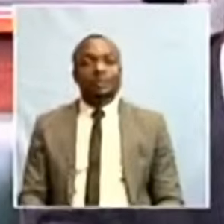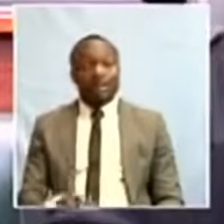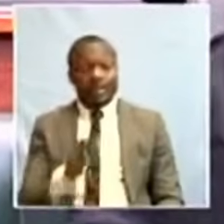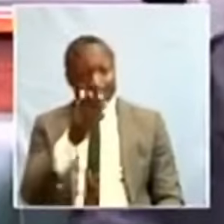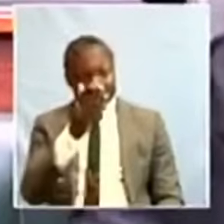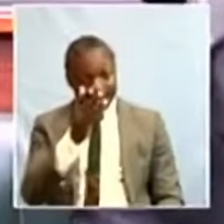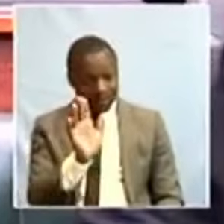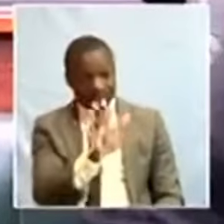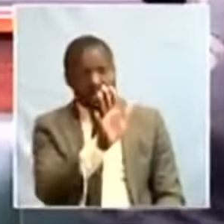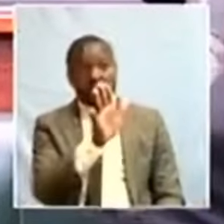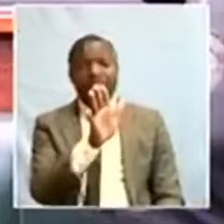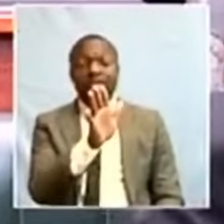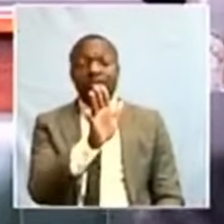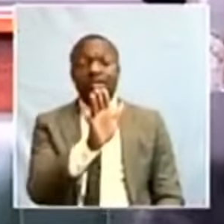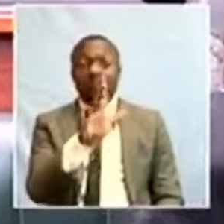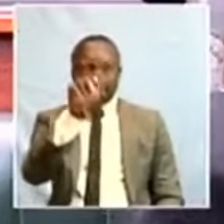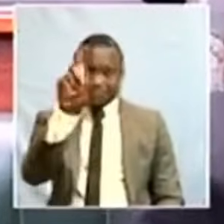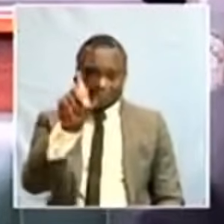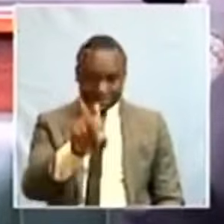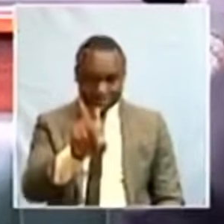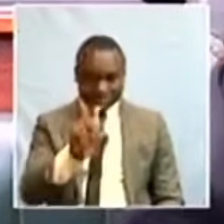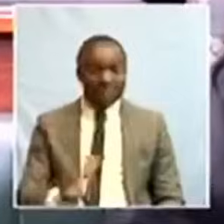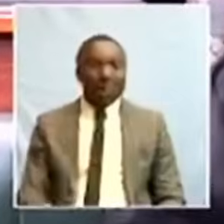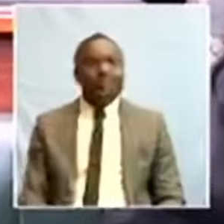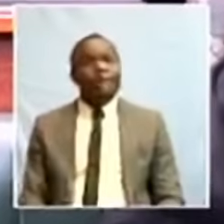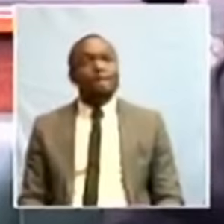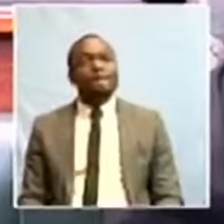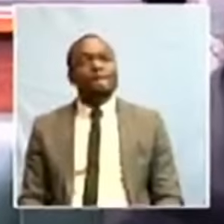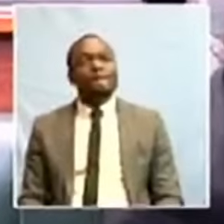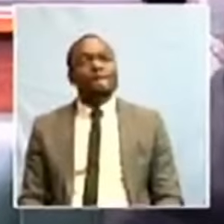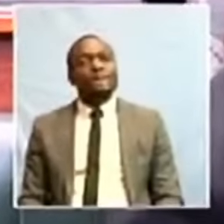that concern.